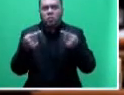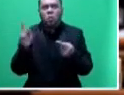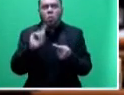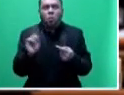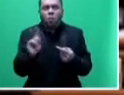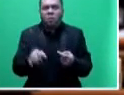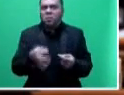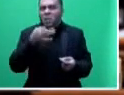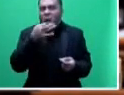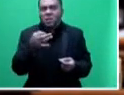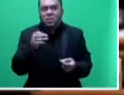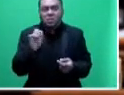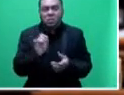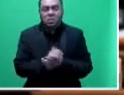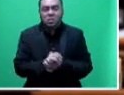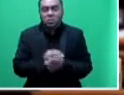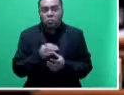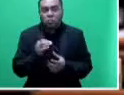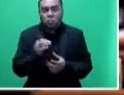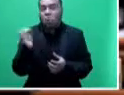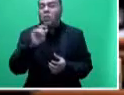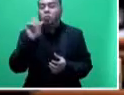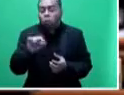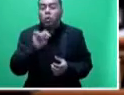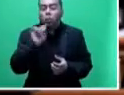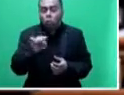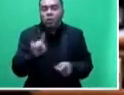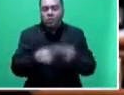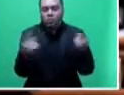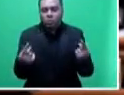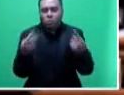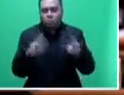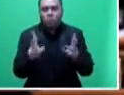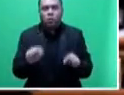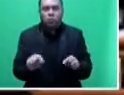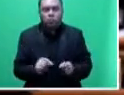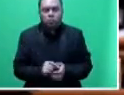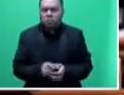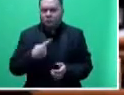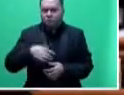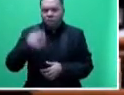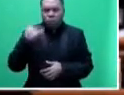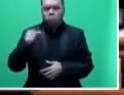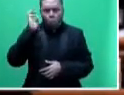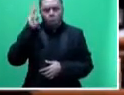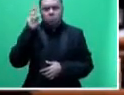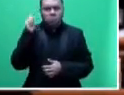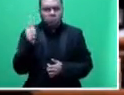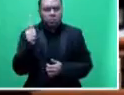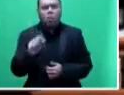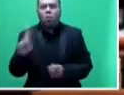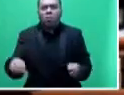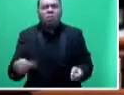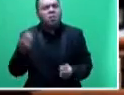start asking them what would they do differently." I found this to be very wise. The only thing that we can hear from the other